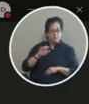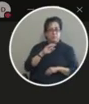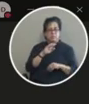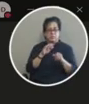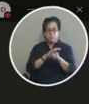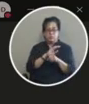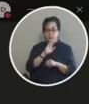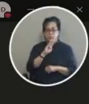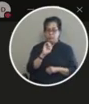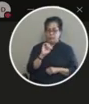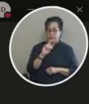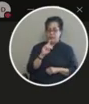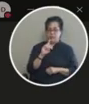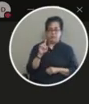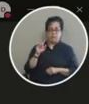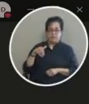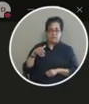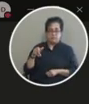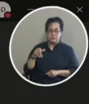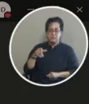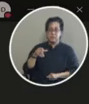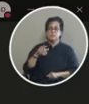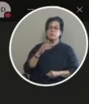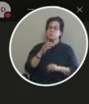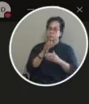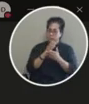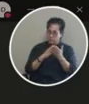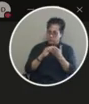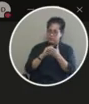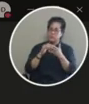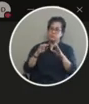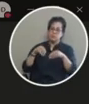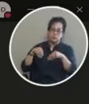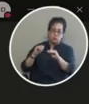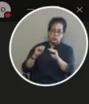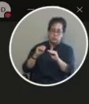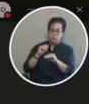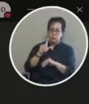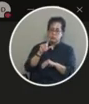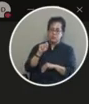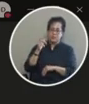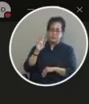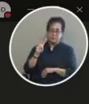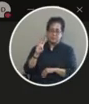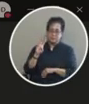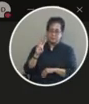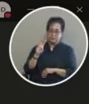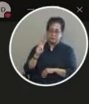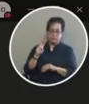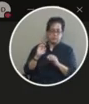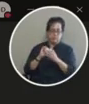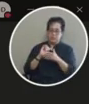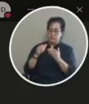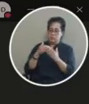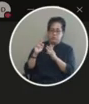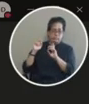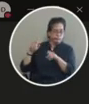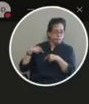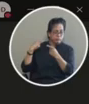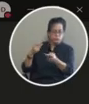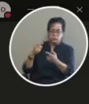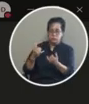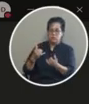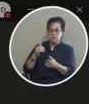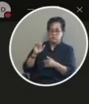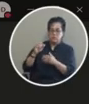bond has not been sold. There was a portion of that was sold in 2016. And that's all that's happened up to this point.